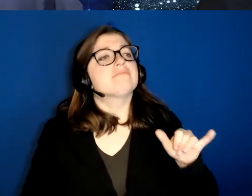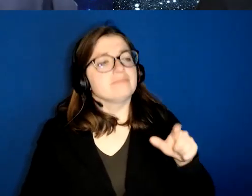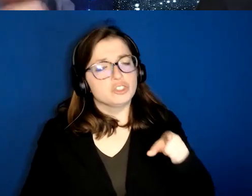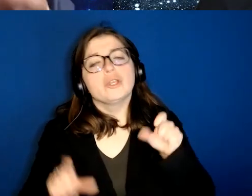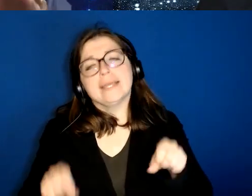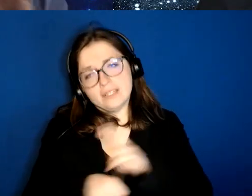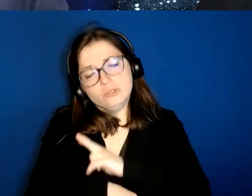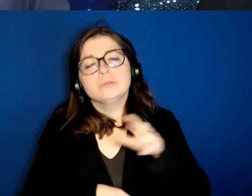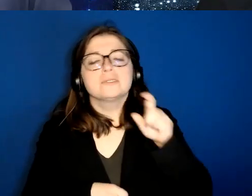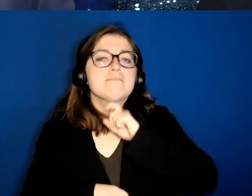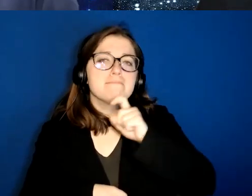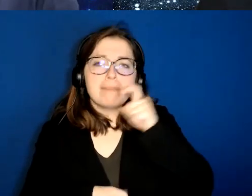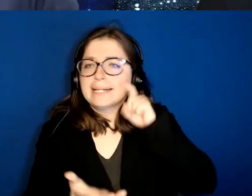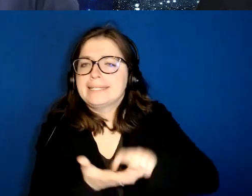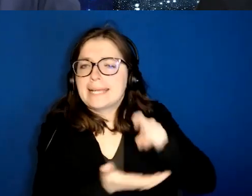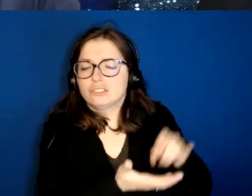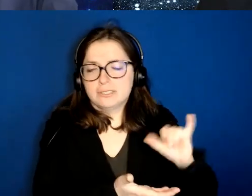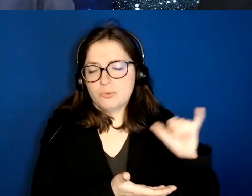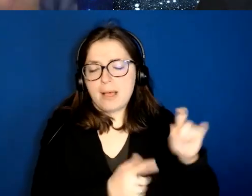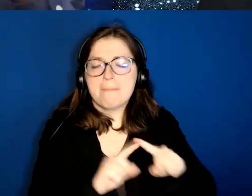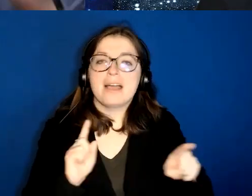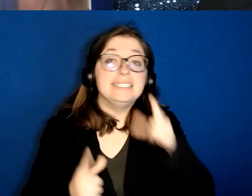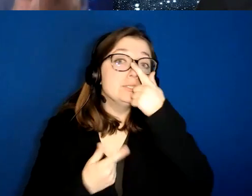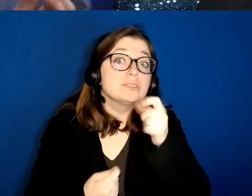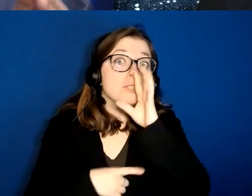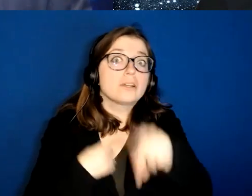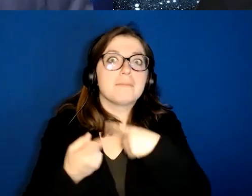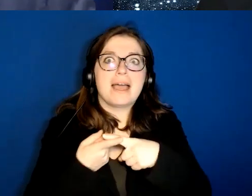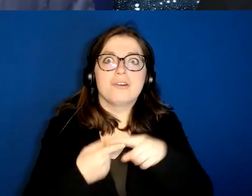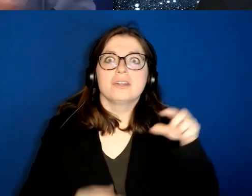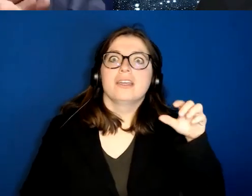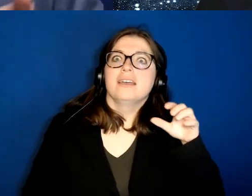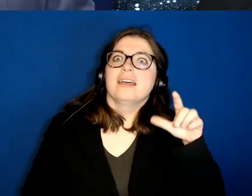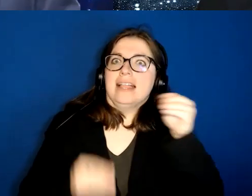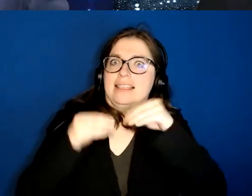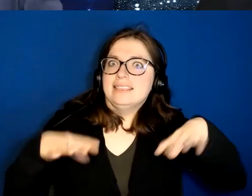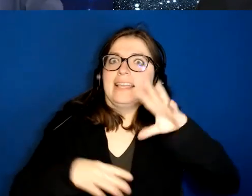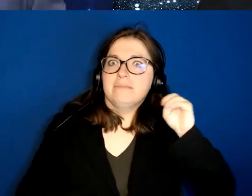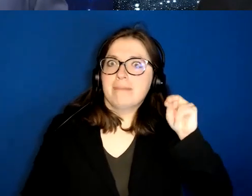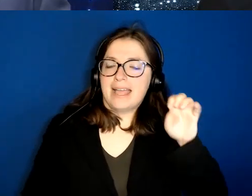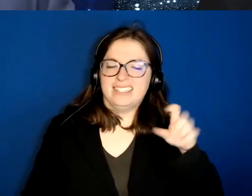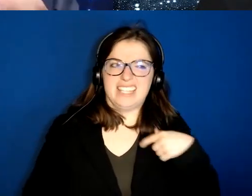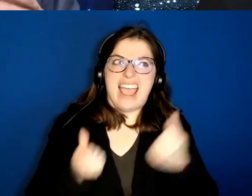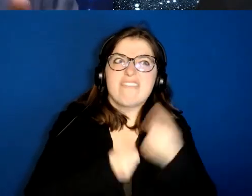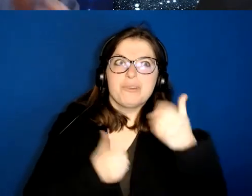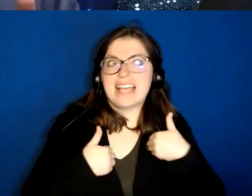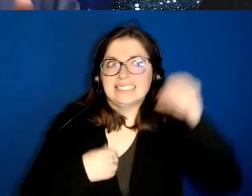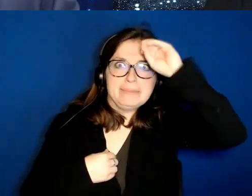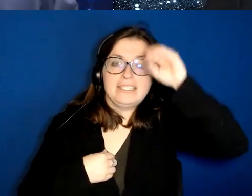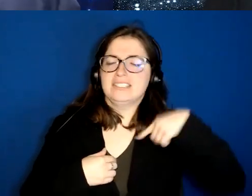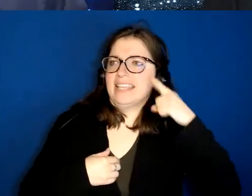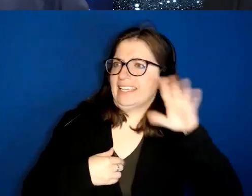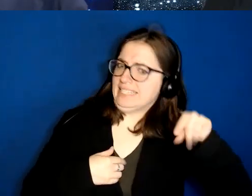well. It's interesting when you talk about landmines. Everybody has an angle. They say, this will work. And, you know, they're partly